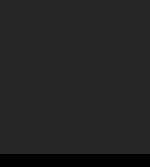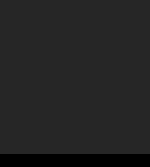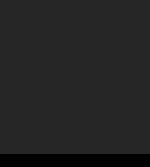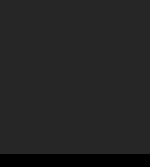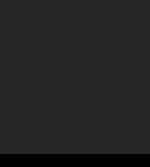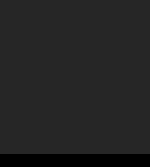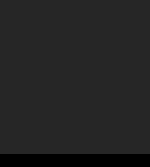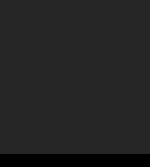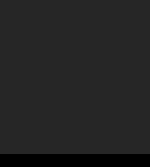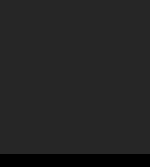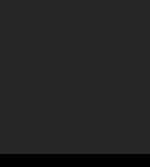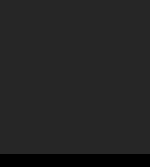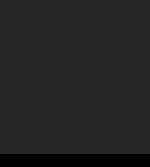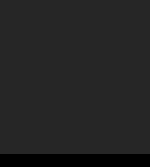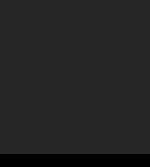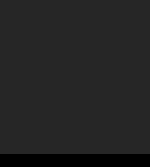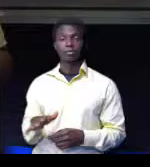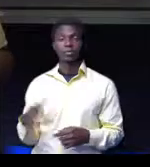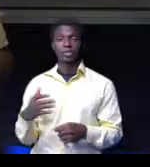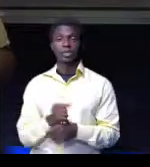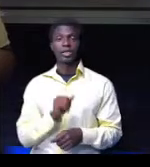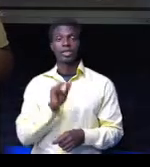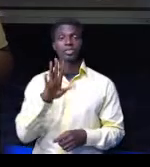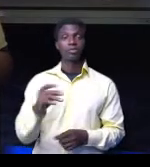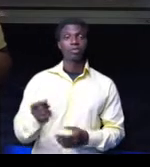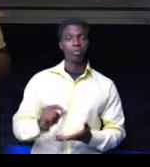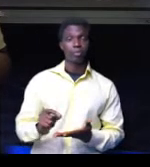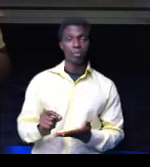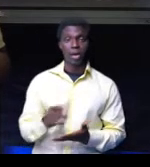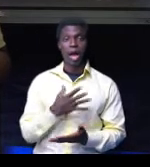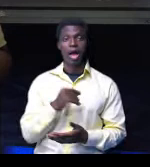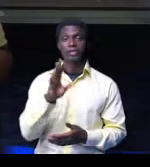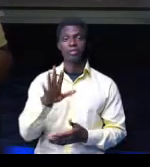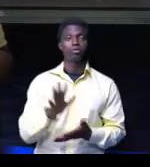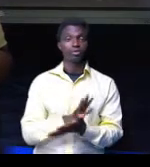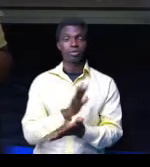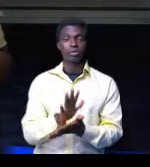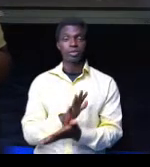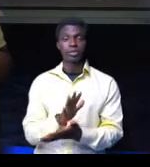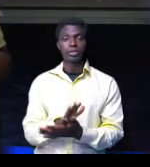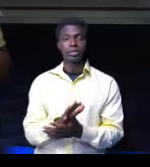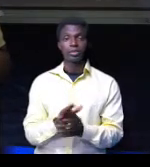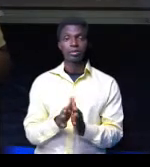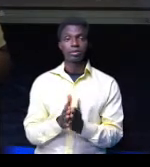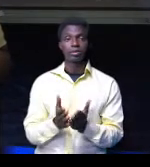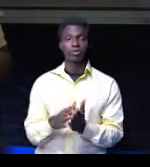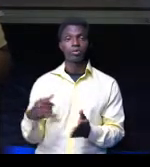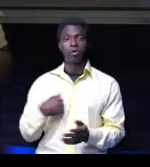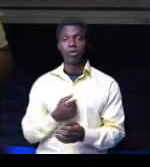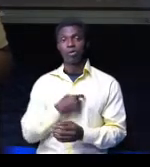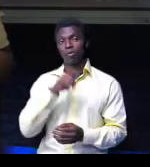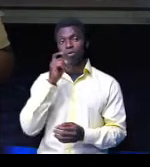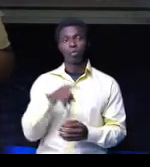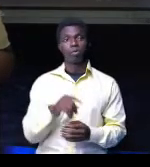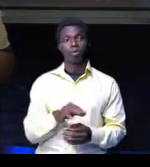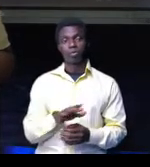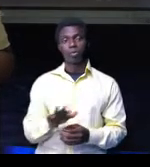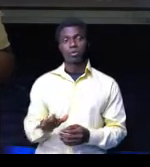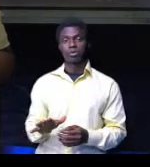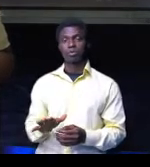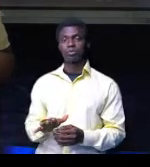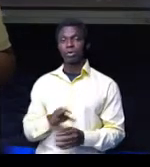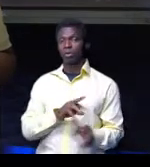Yes, it's time to spell. Get your pen and your exercise book. We